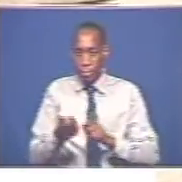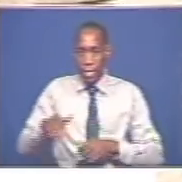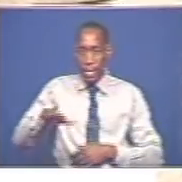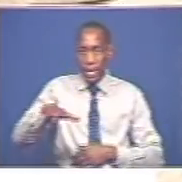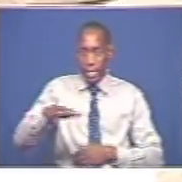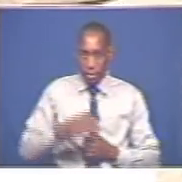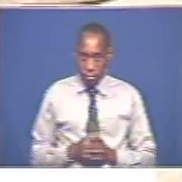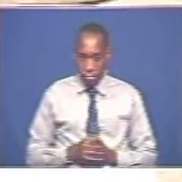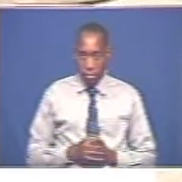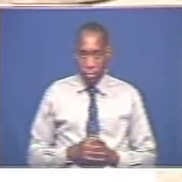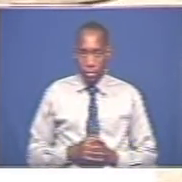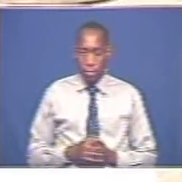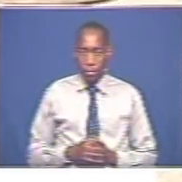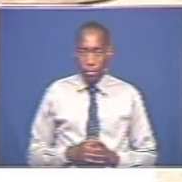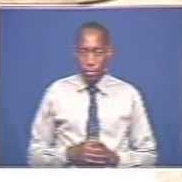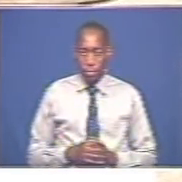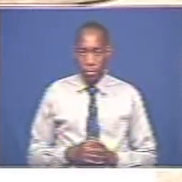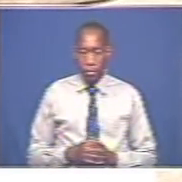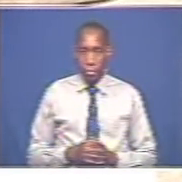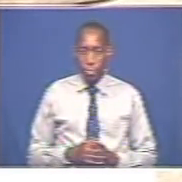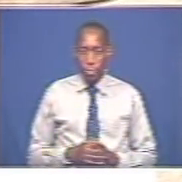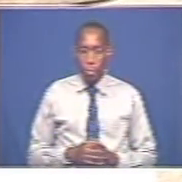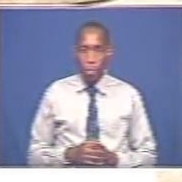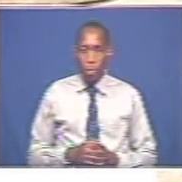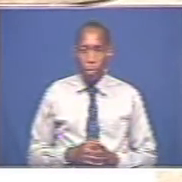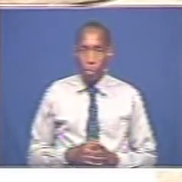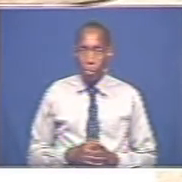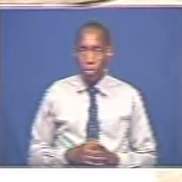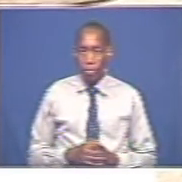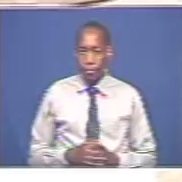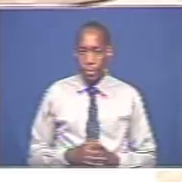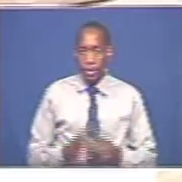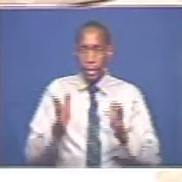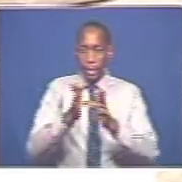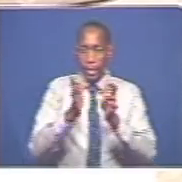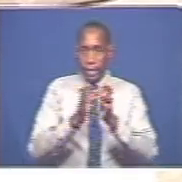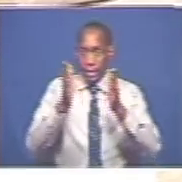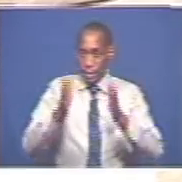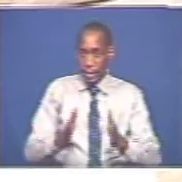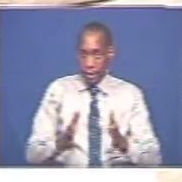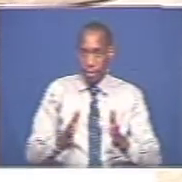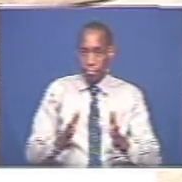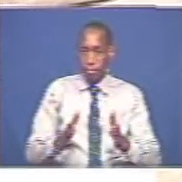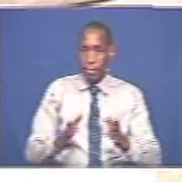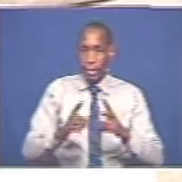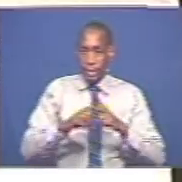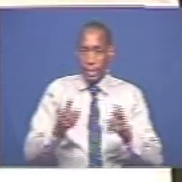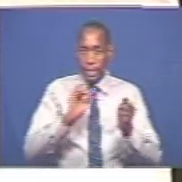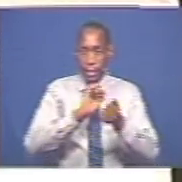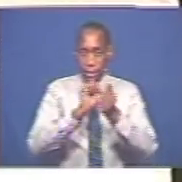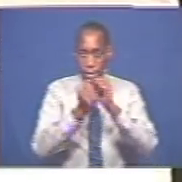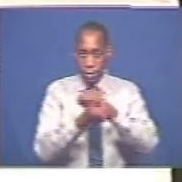Yeah. Yeah. So there's a lot of stigma. There's a lot of stigma, mm-hmm. and that's what Christians need to start to correct.